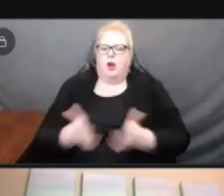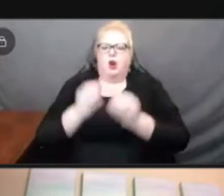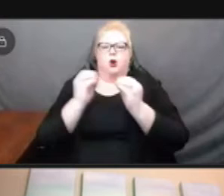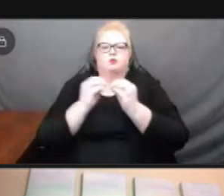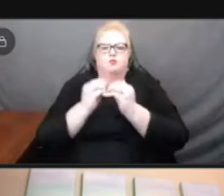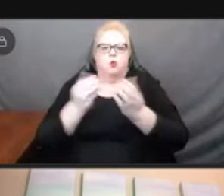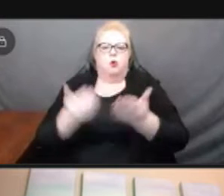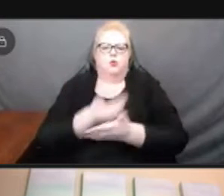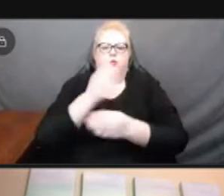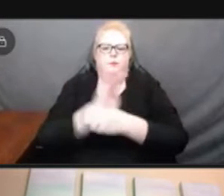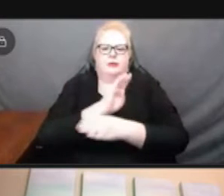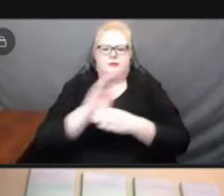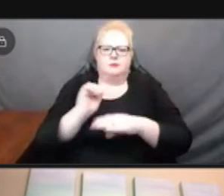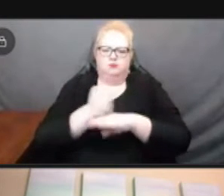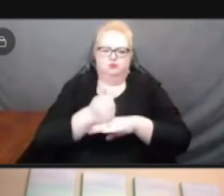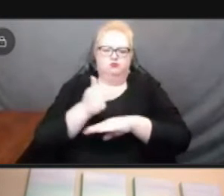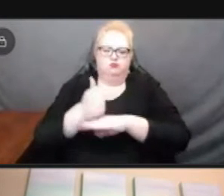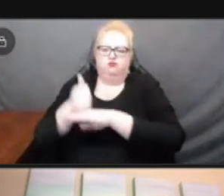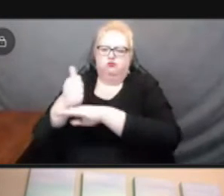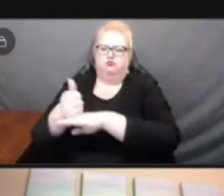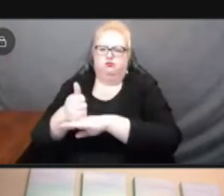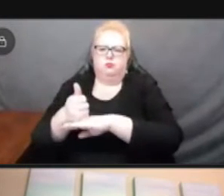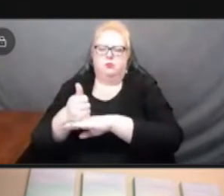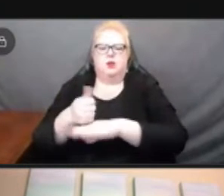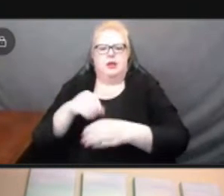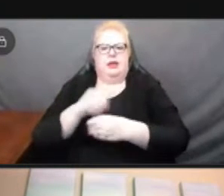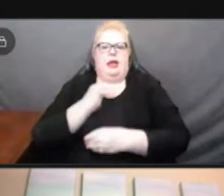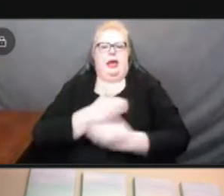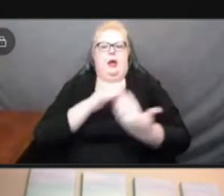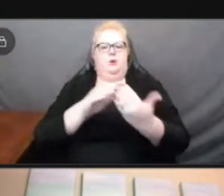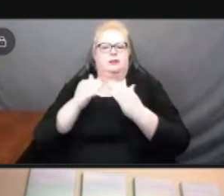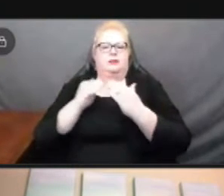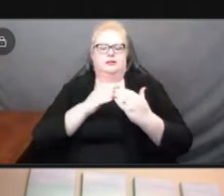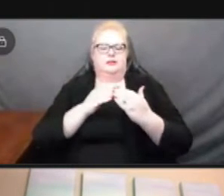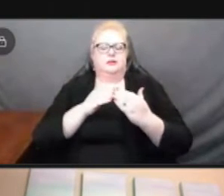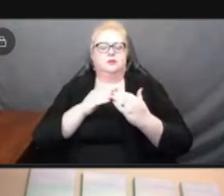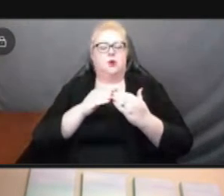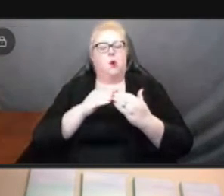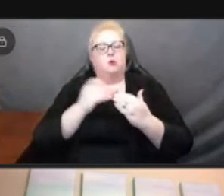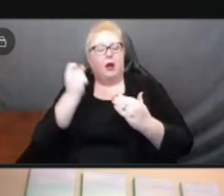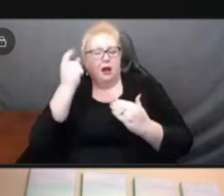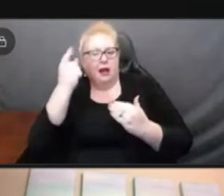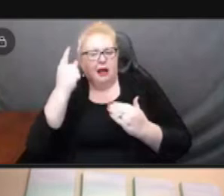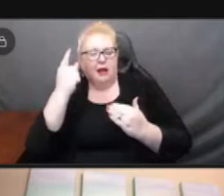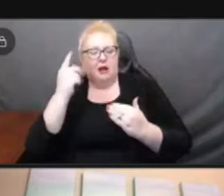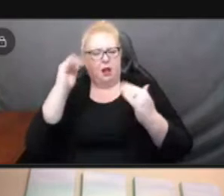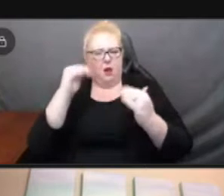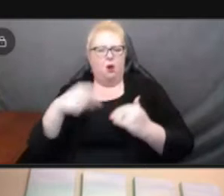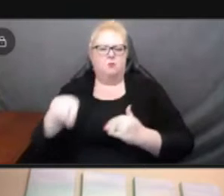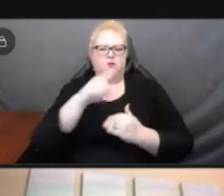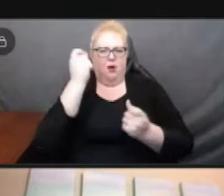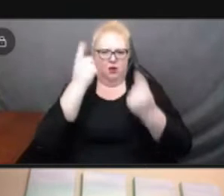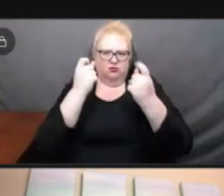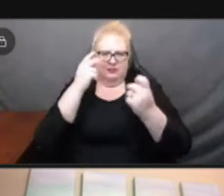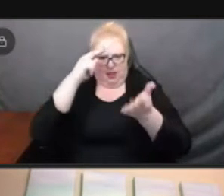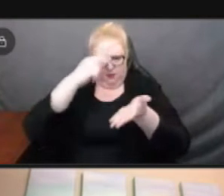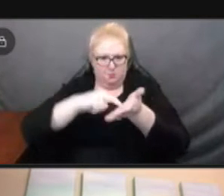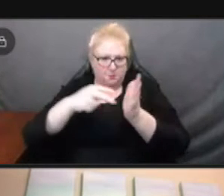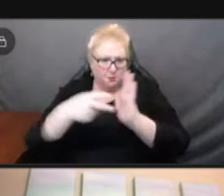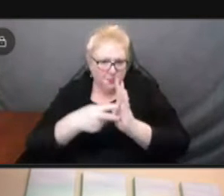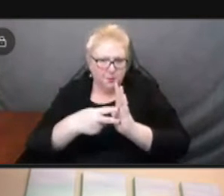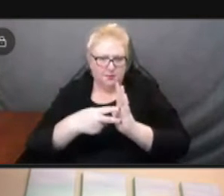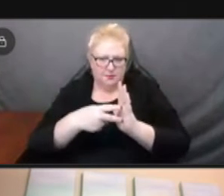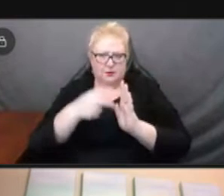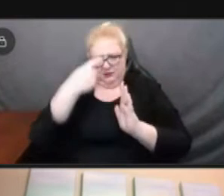city. So with that, I hope that my colleagues understand the purpose and the intent of